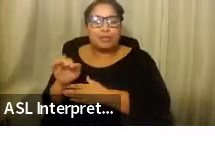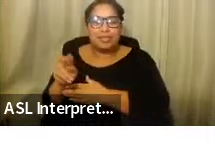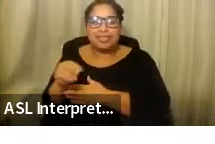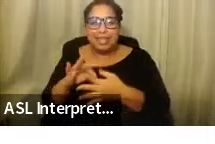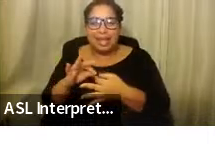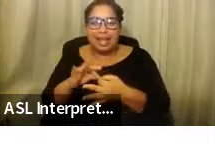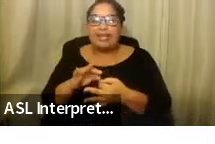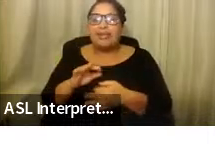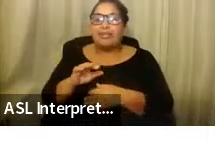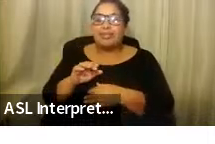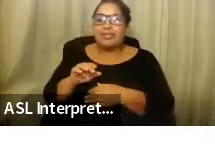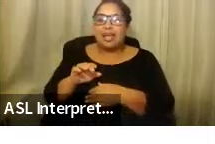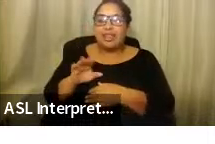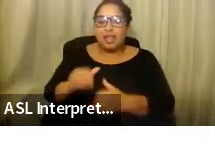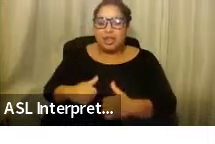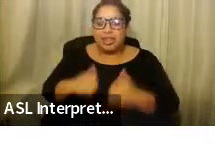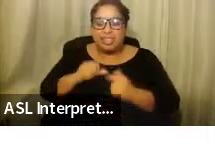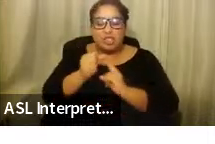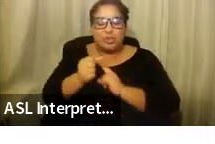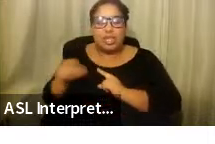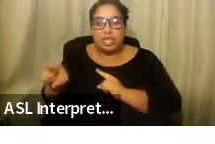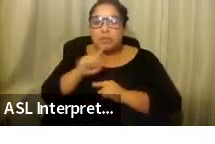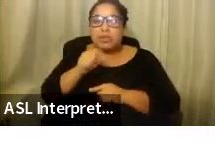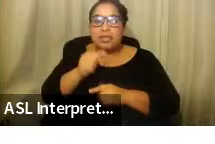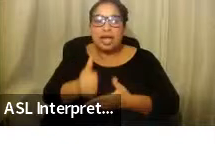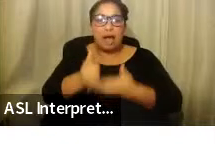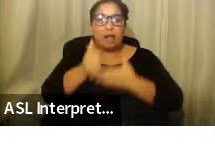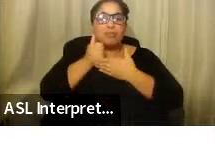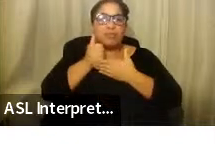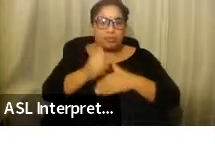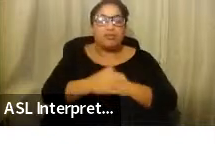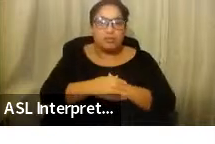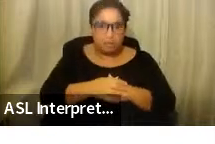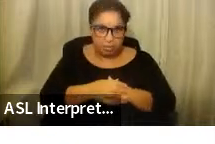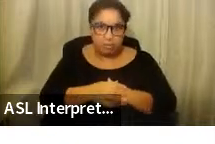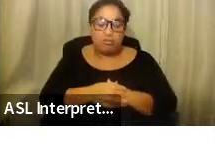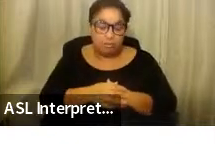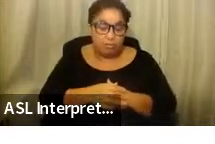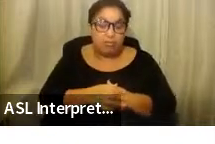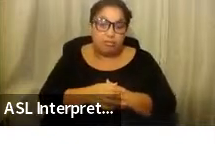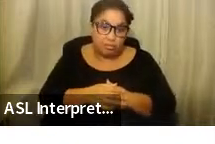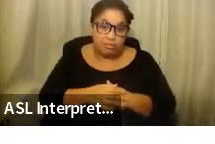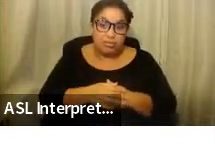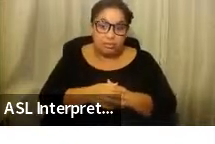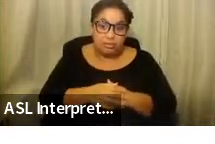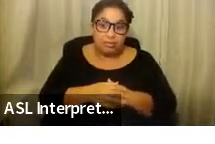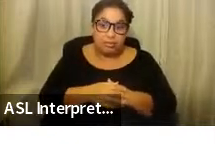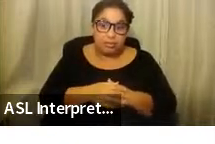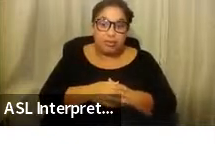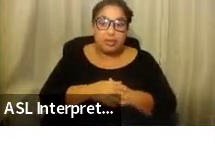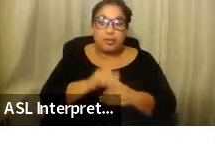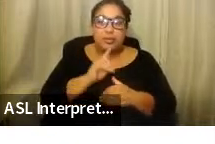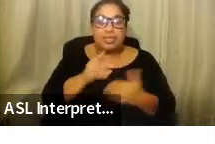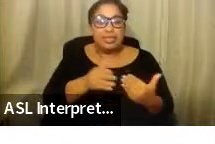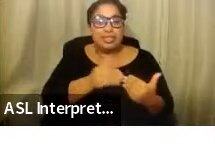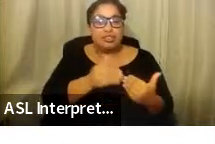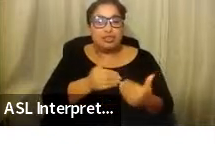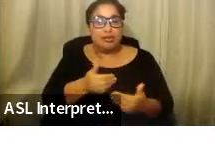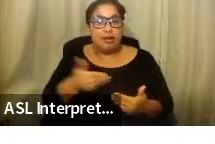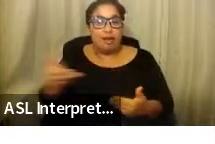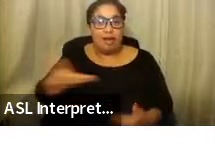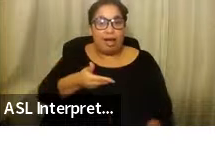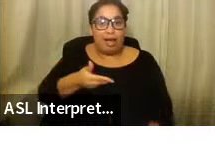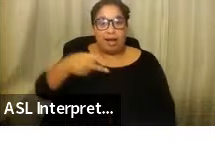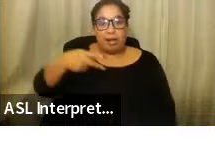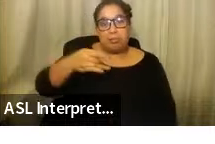living circumstances gives us a leg up. And it's easier to hire a paramedic